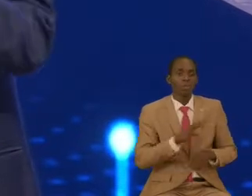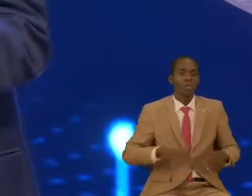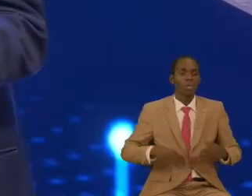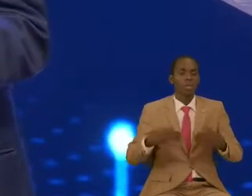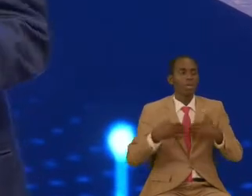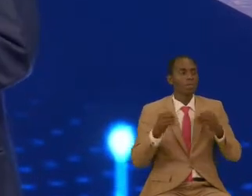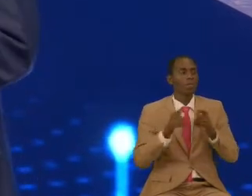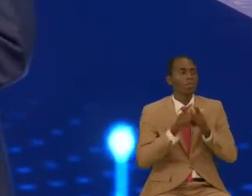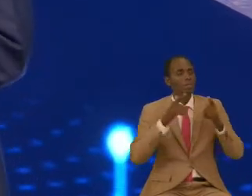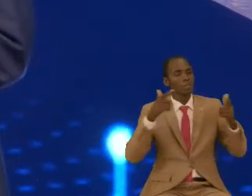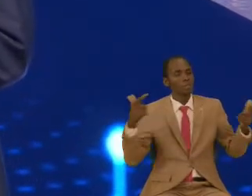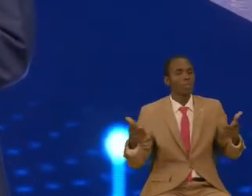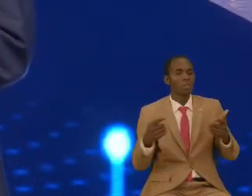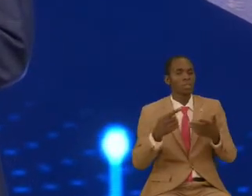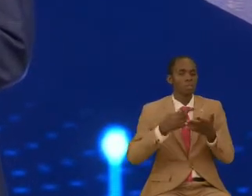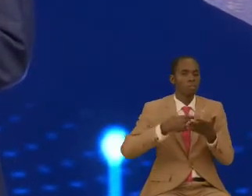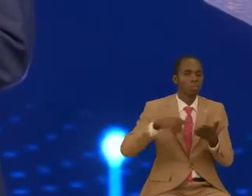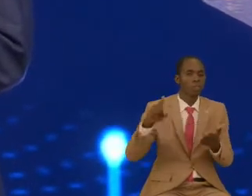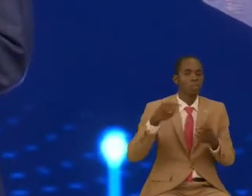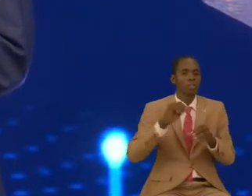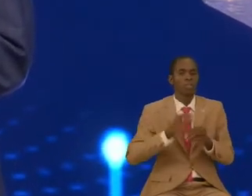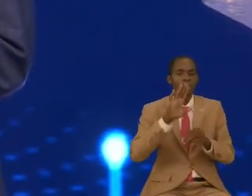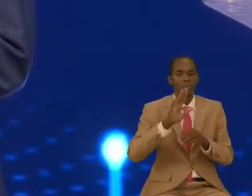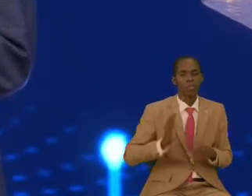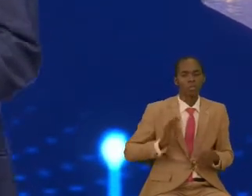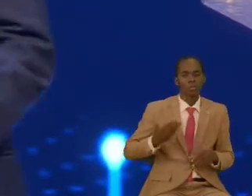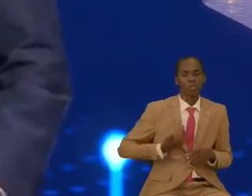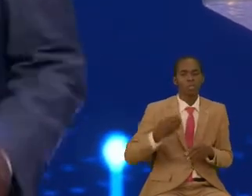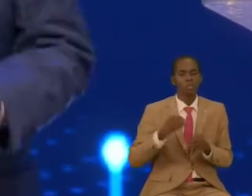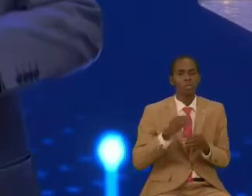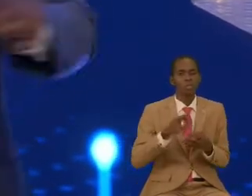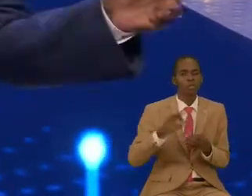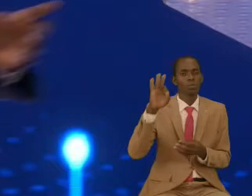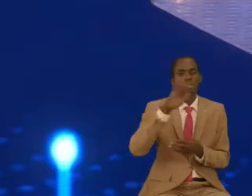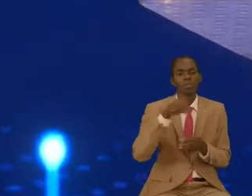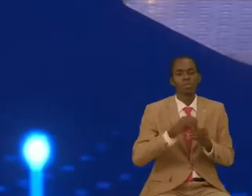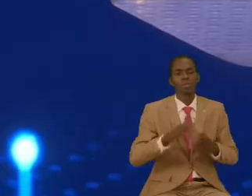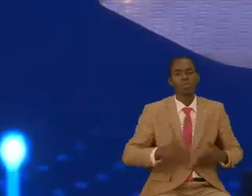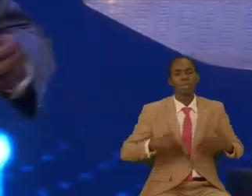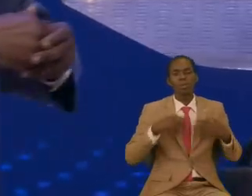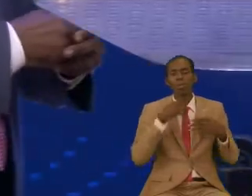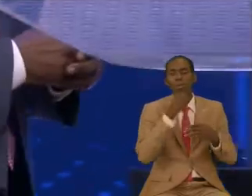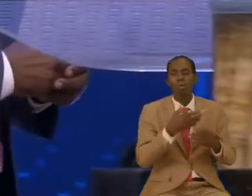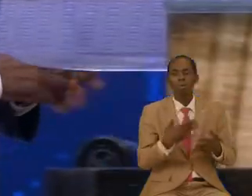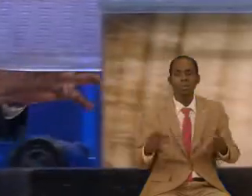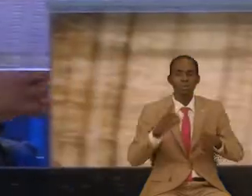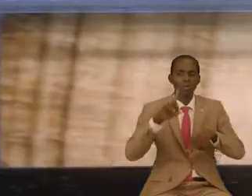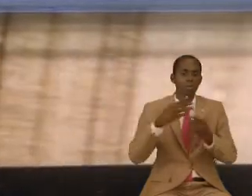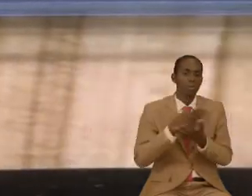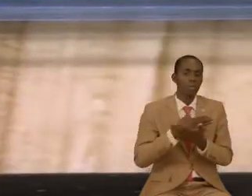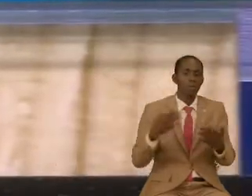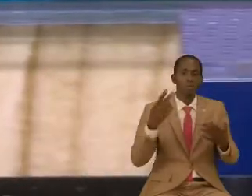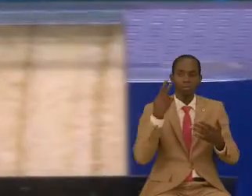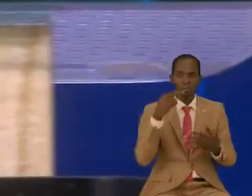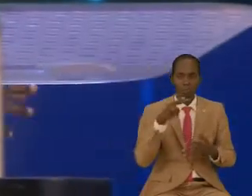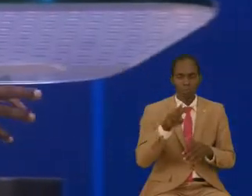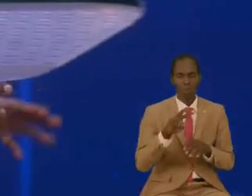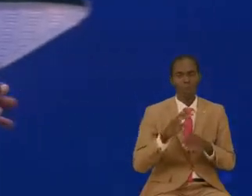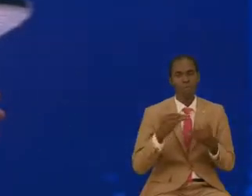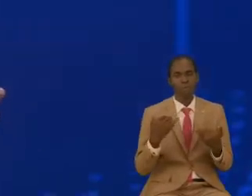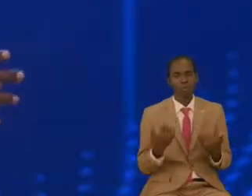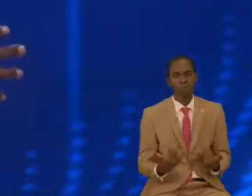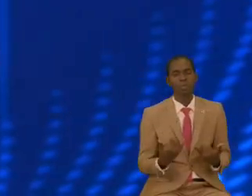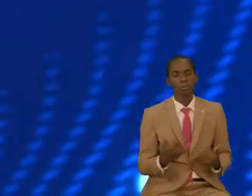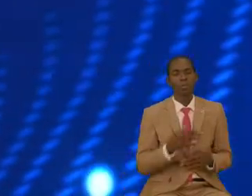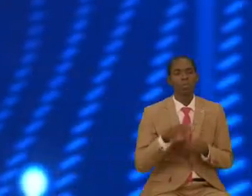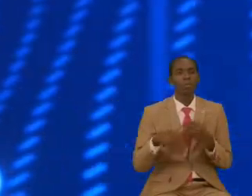indelible mark in your soul, in your spirit, in your life. Old things pass away. Behold,